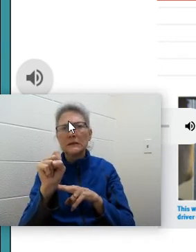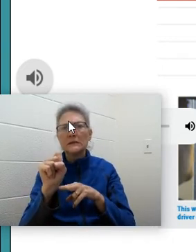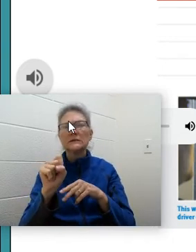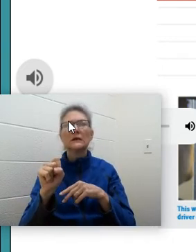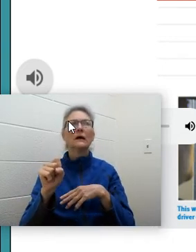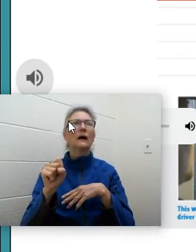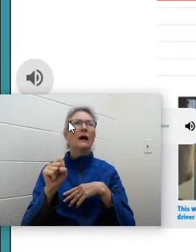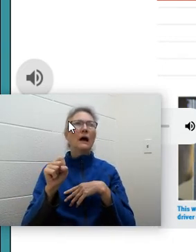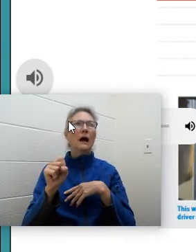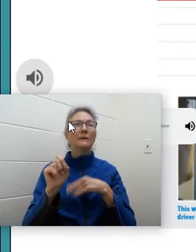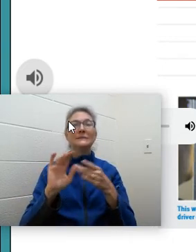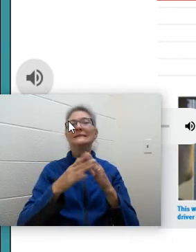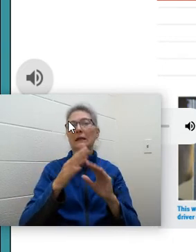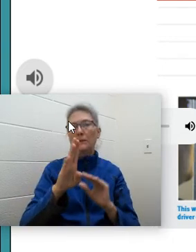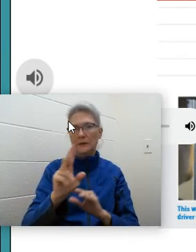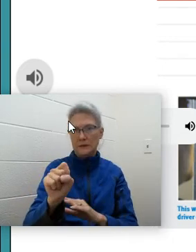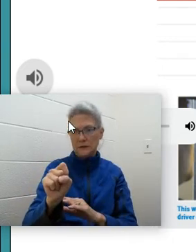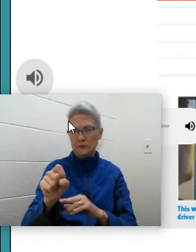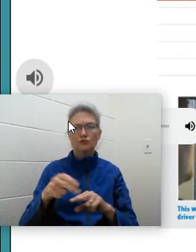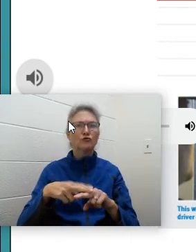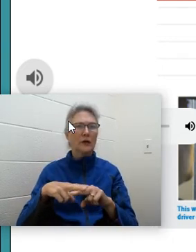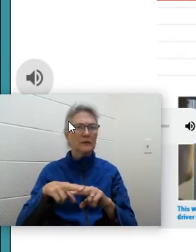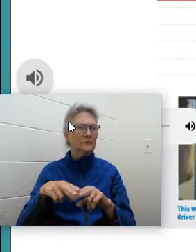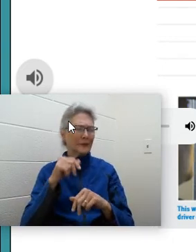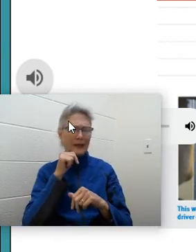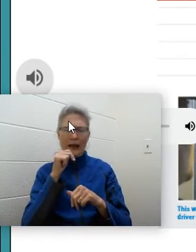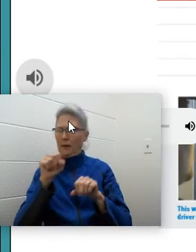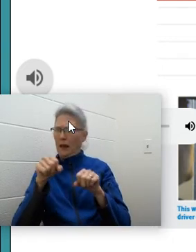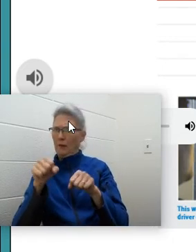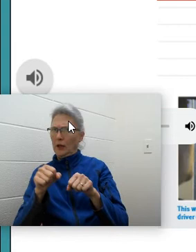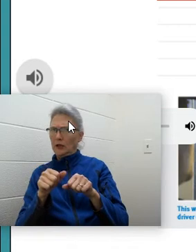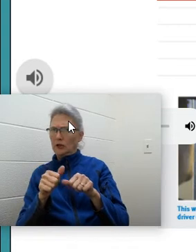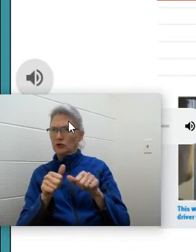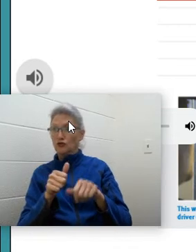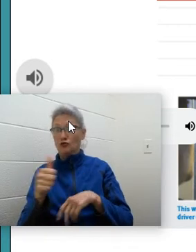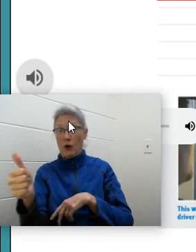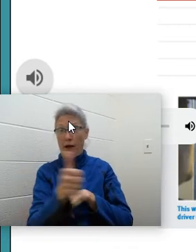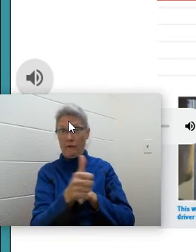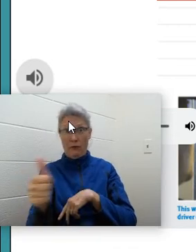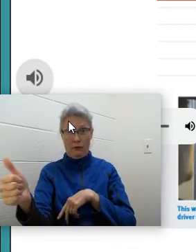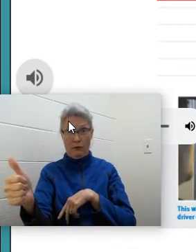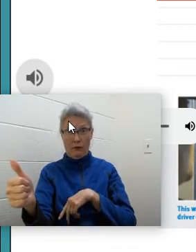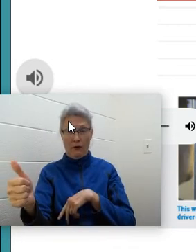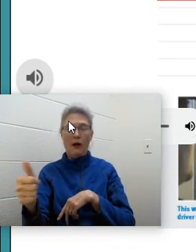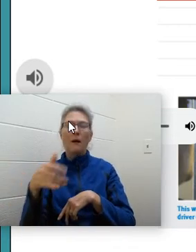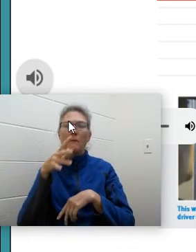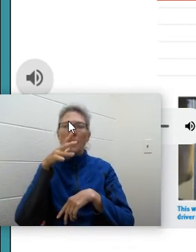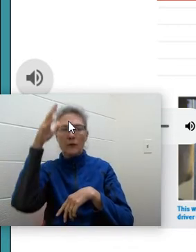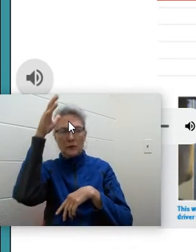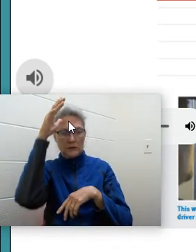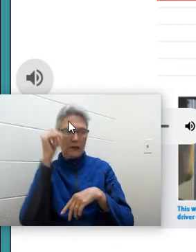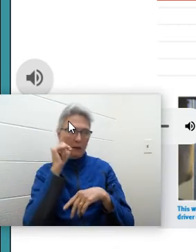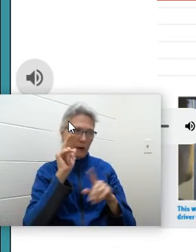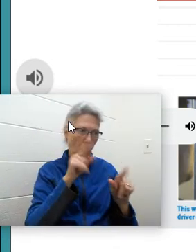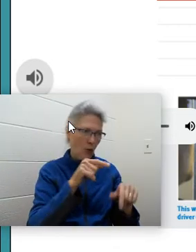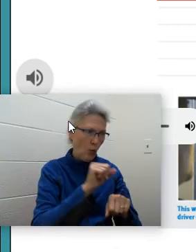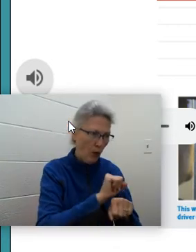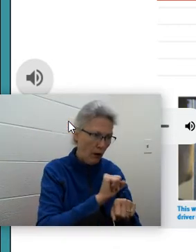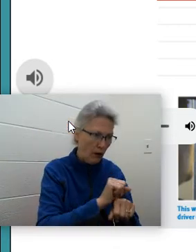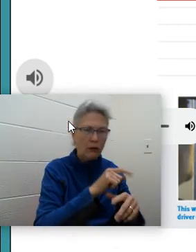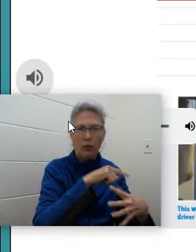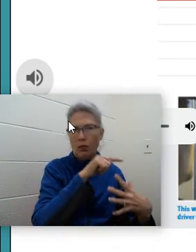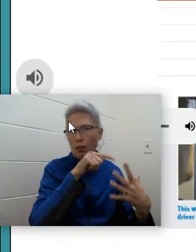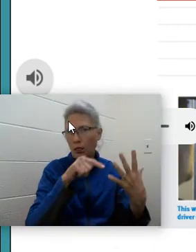or trains, we wouldn't be able to get very far, and our parents wouldn't be able to get to work and things like